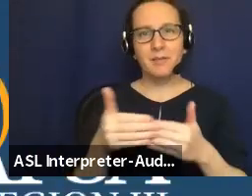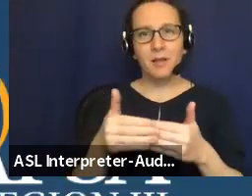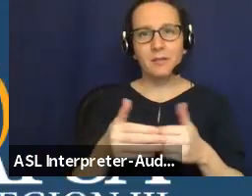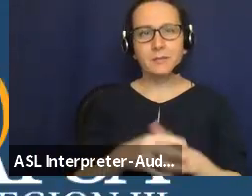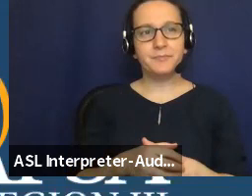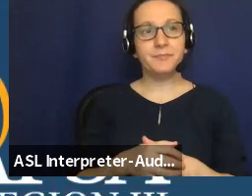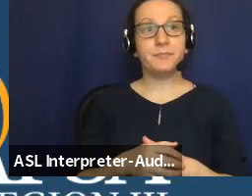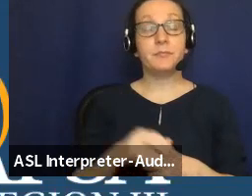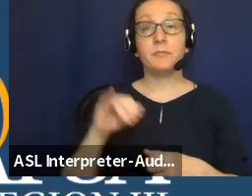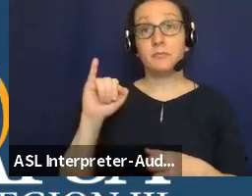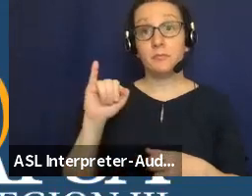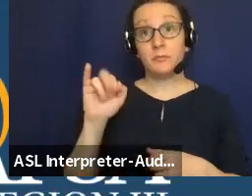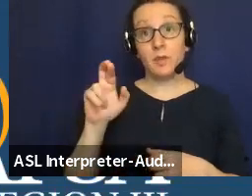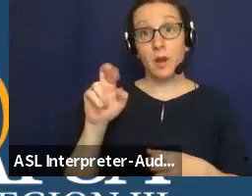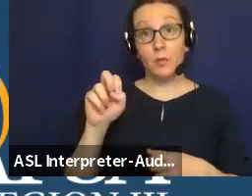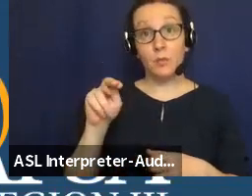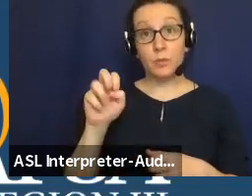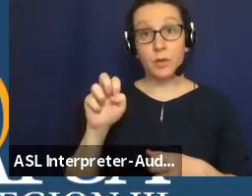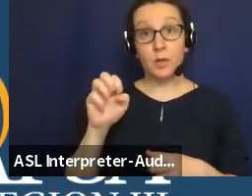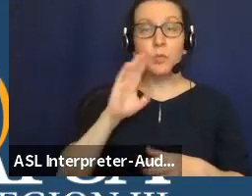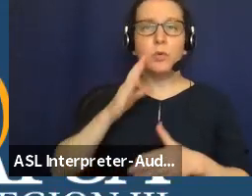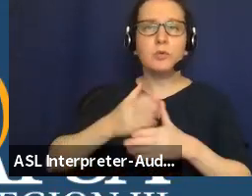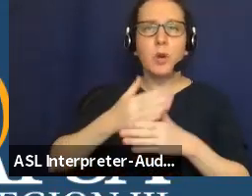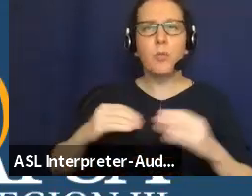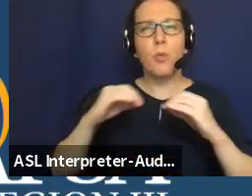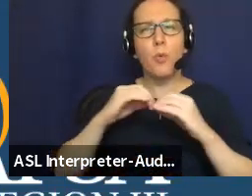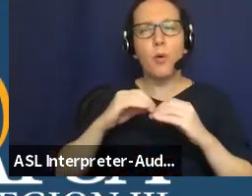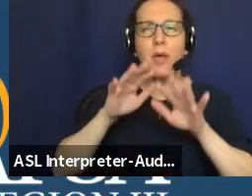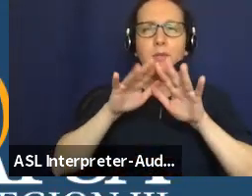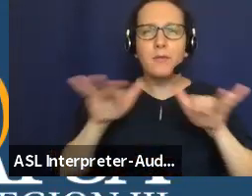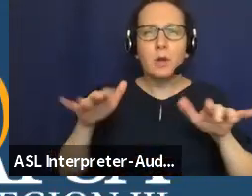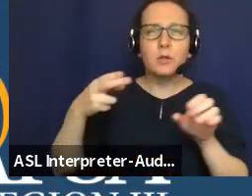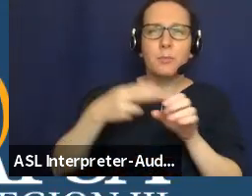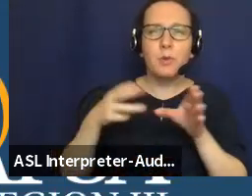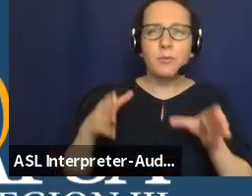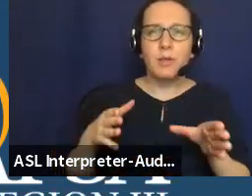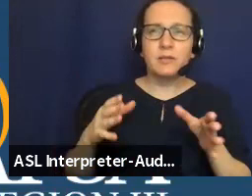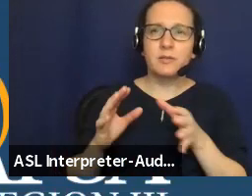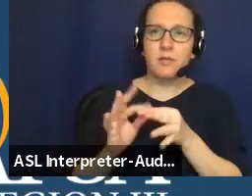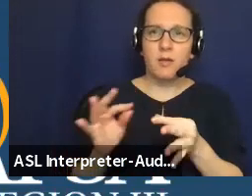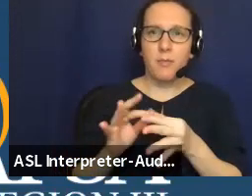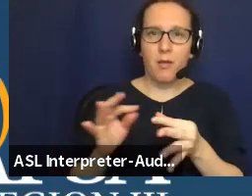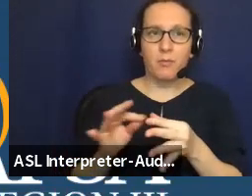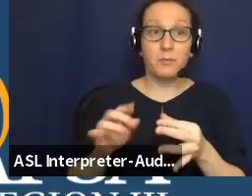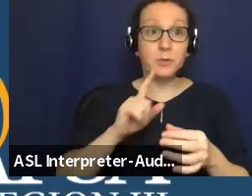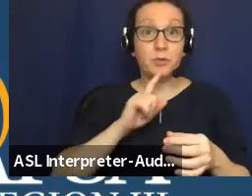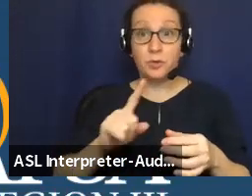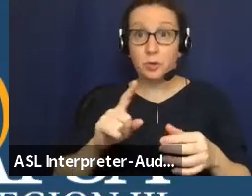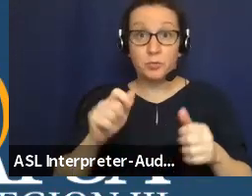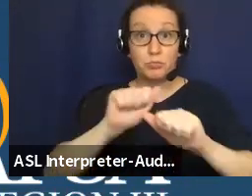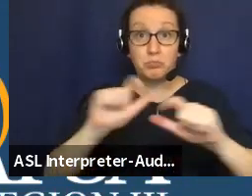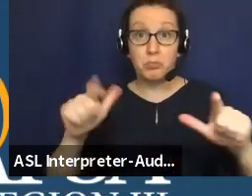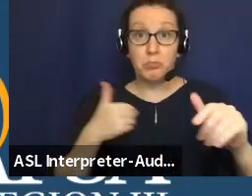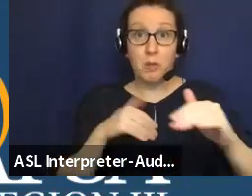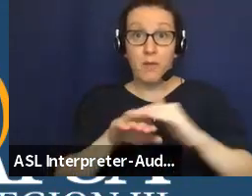And Irene is going to share more about the diverse participants that we're talking about to make sure everybody has access to all